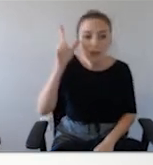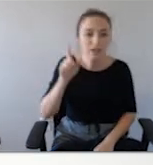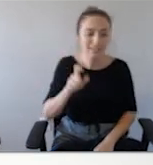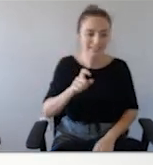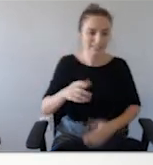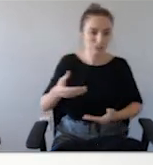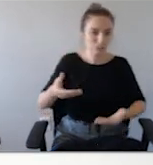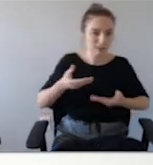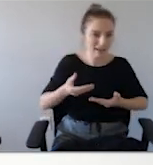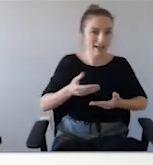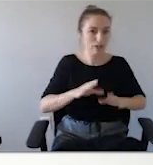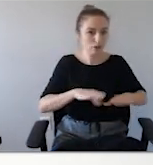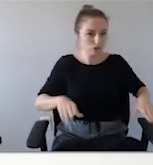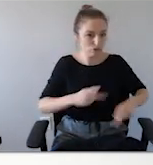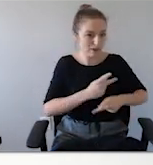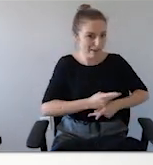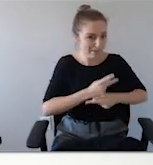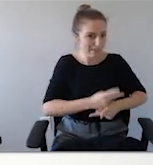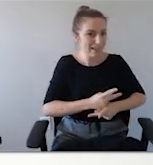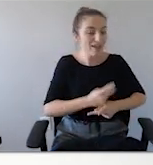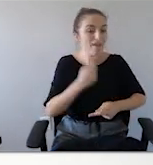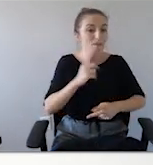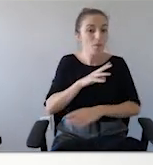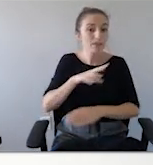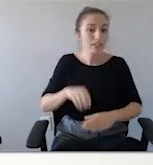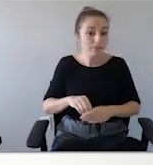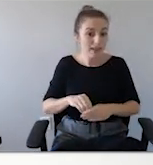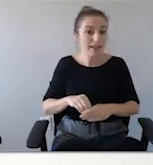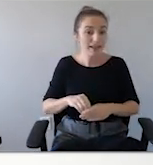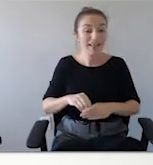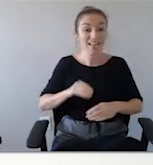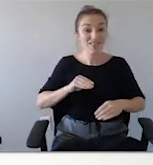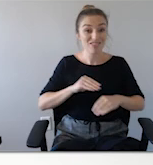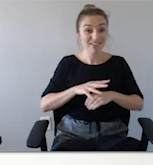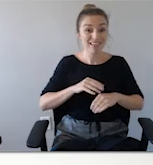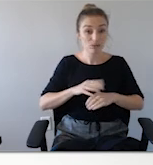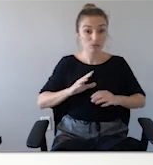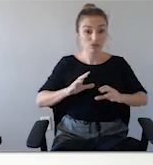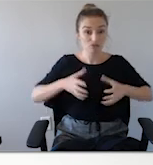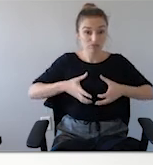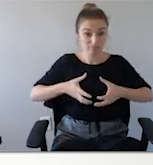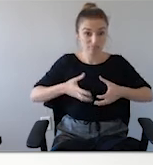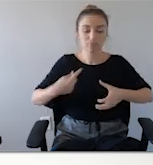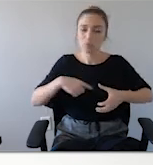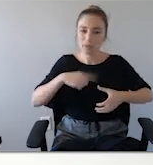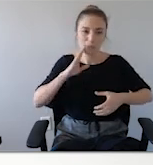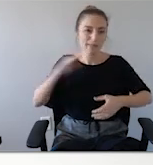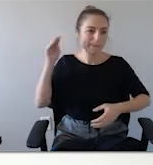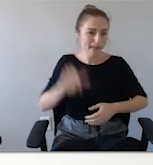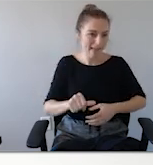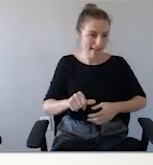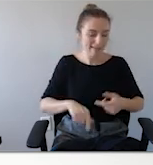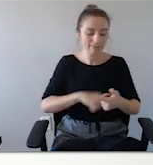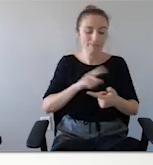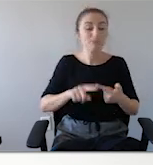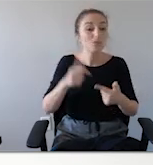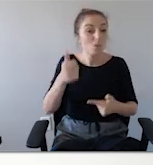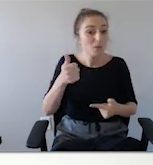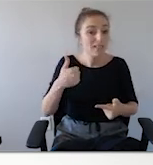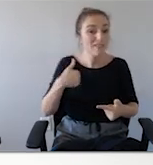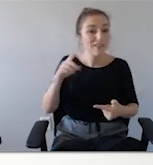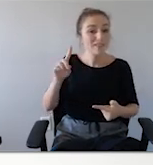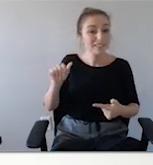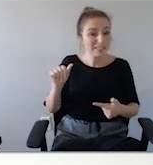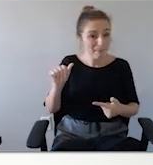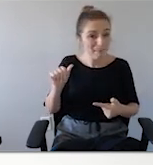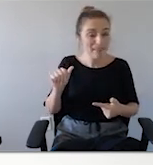for that. If you are a person with a disability and you need a personal care assistant there with you so that you can participate, they pay for that. So it's a